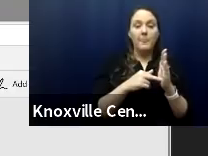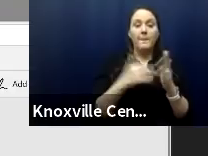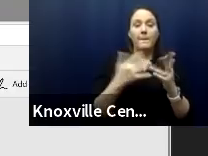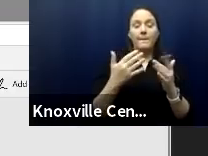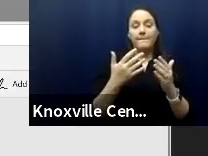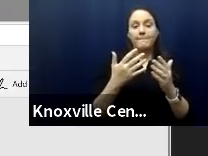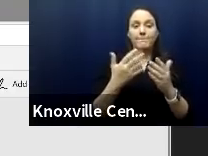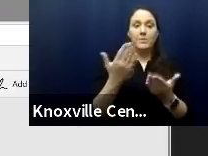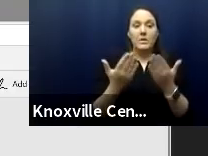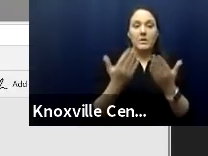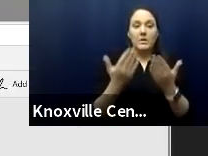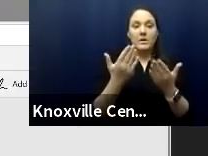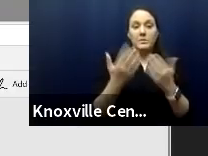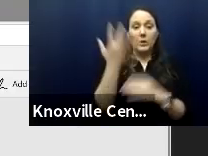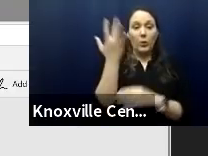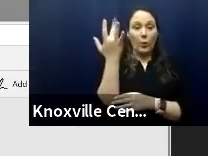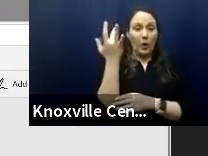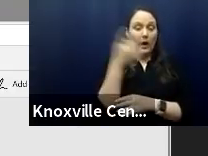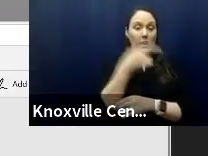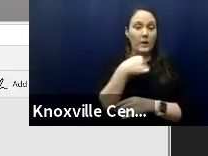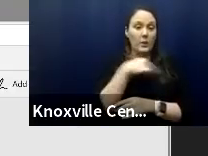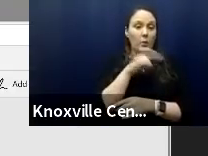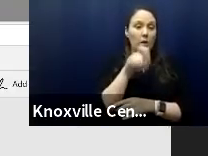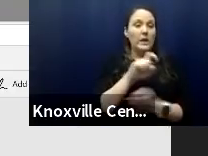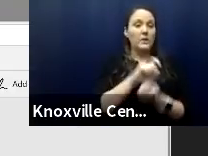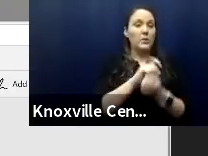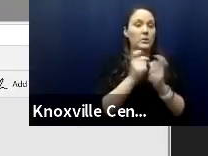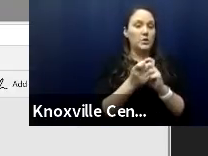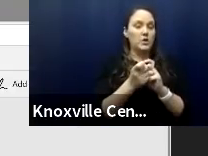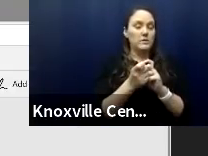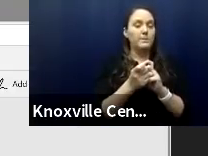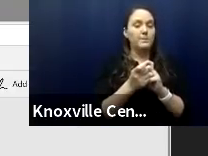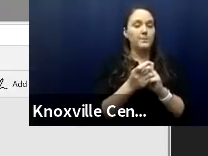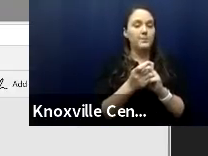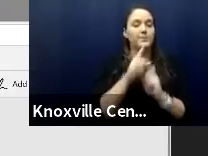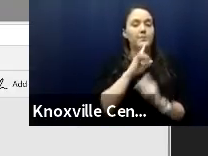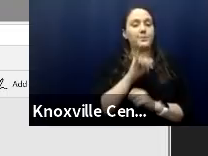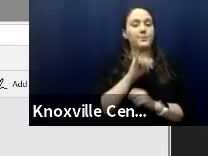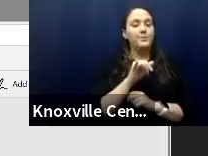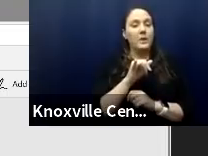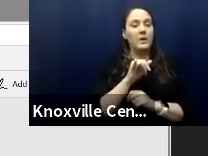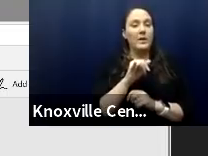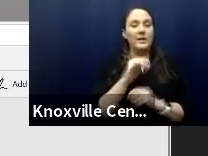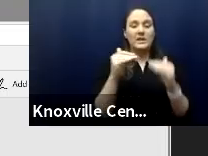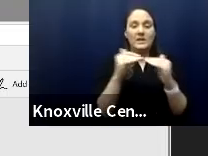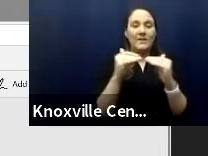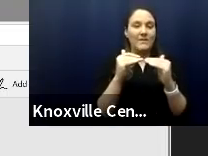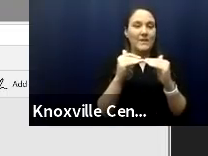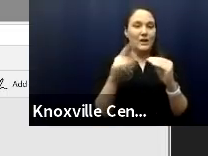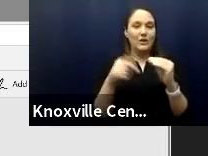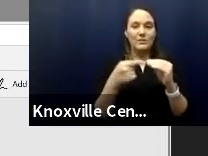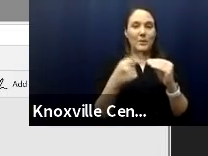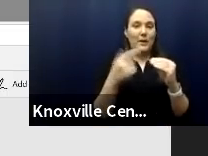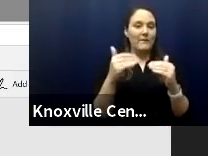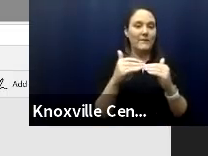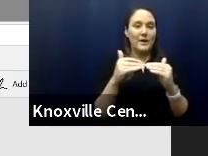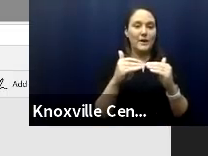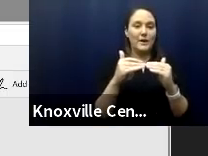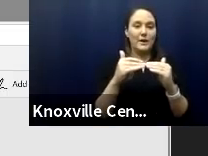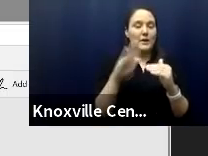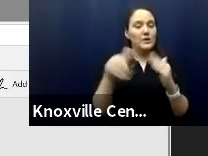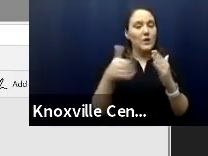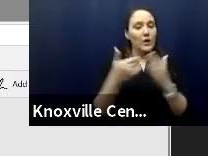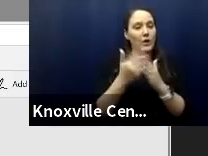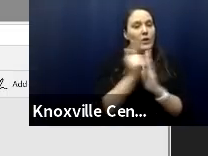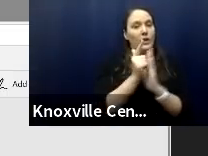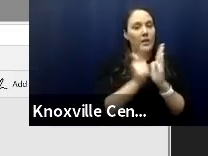possibly why we need to adjust it. And it's really a matter of fairness, and it has to do with just all of these legalities of what defines